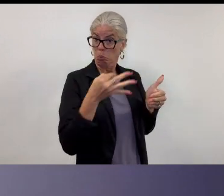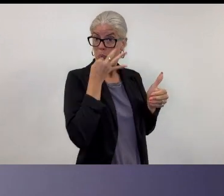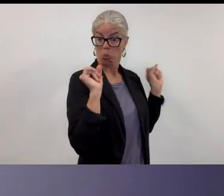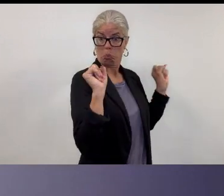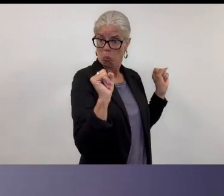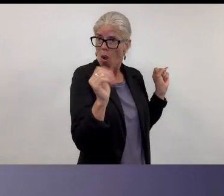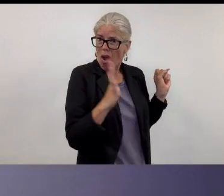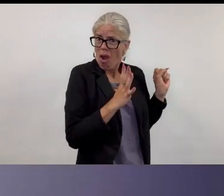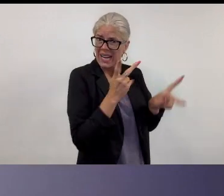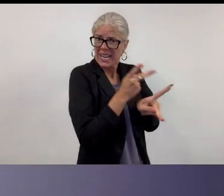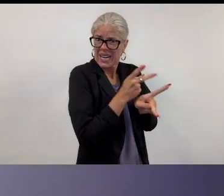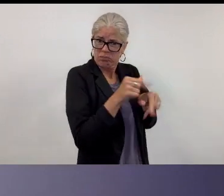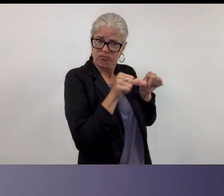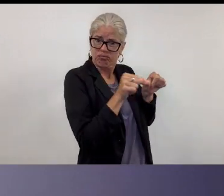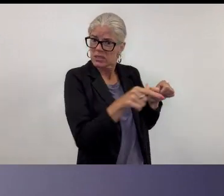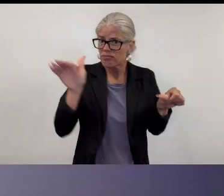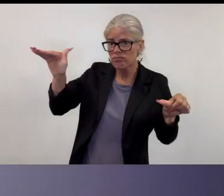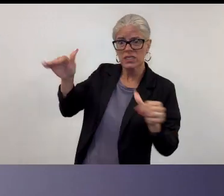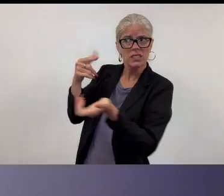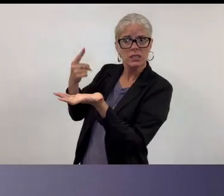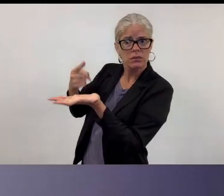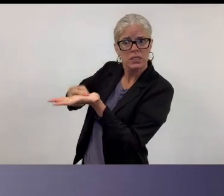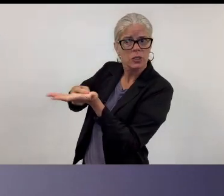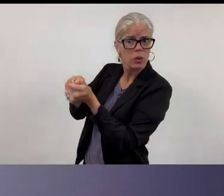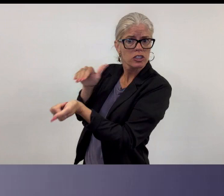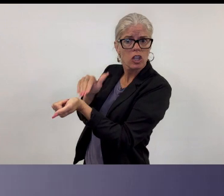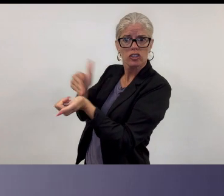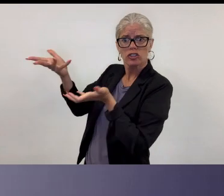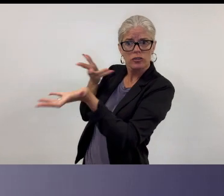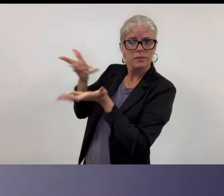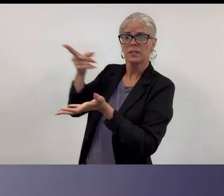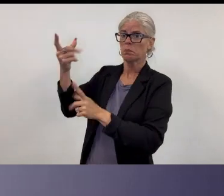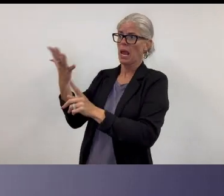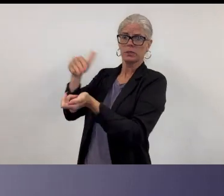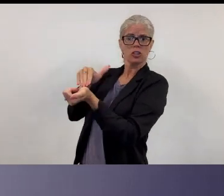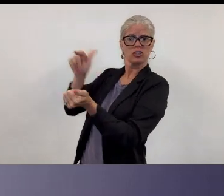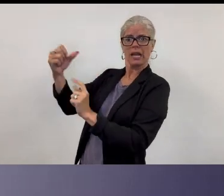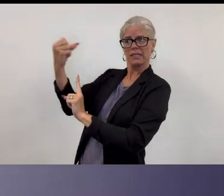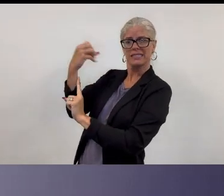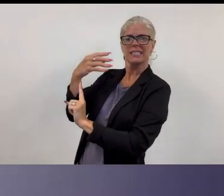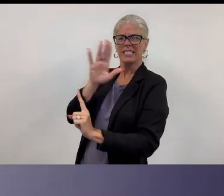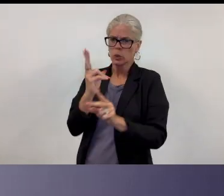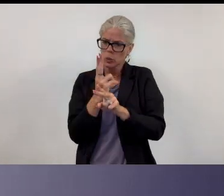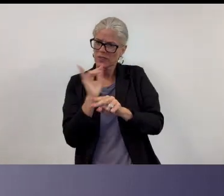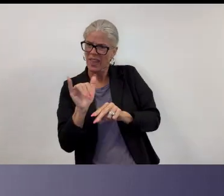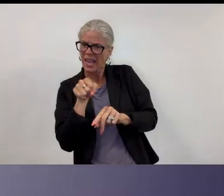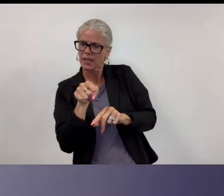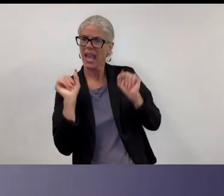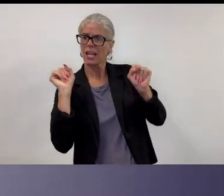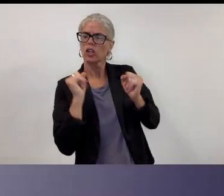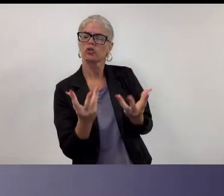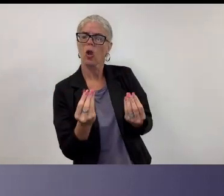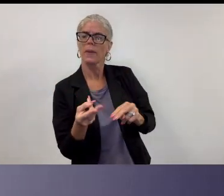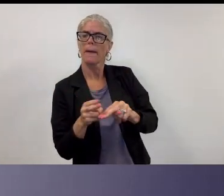talk to your physician about some gentle exercises that you can do to help build up your strength, keep your body